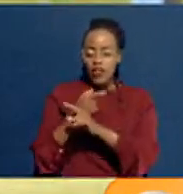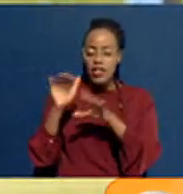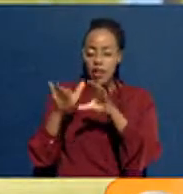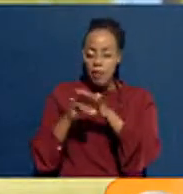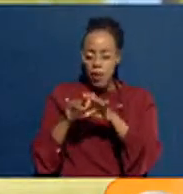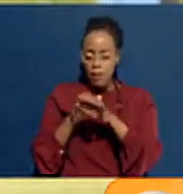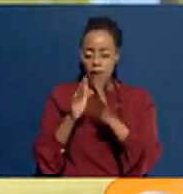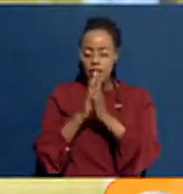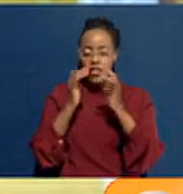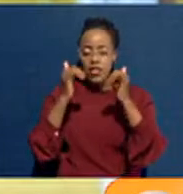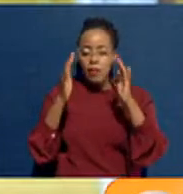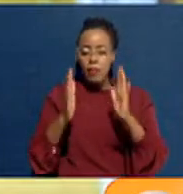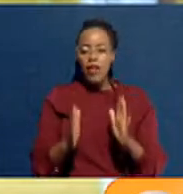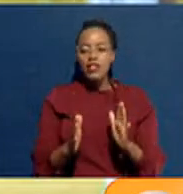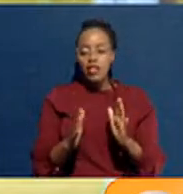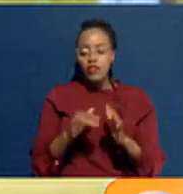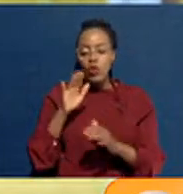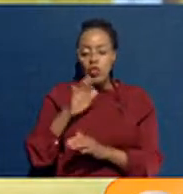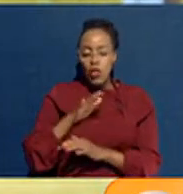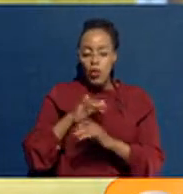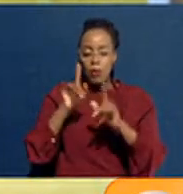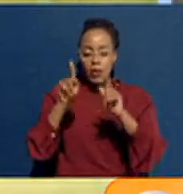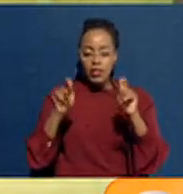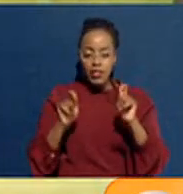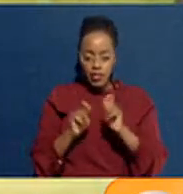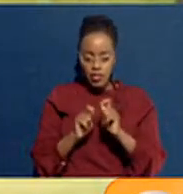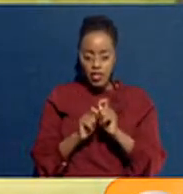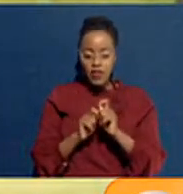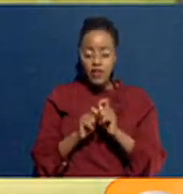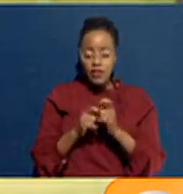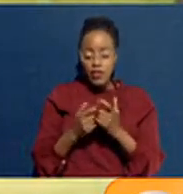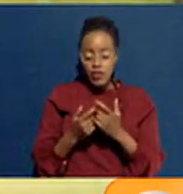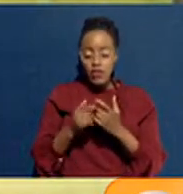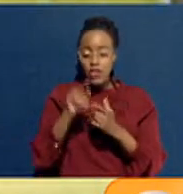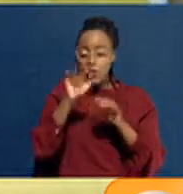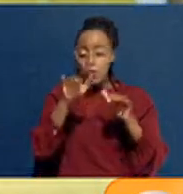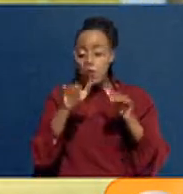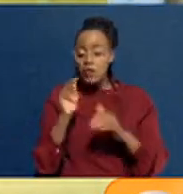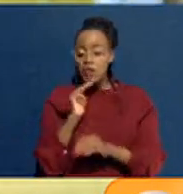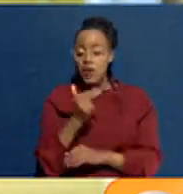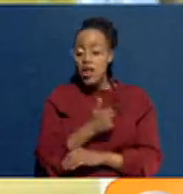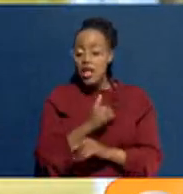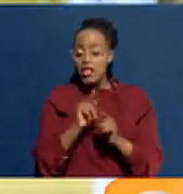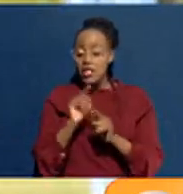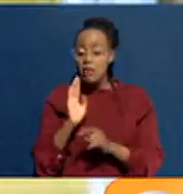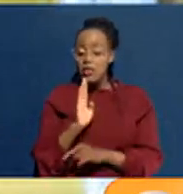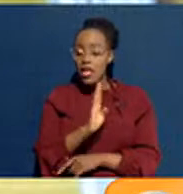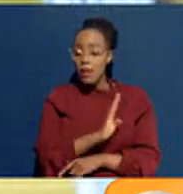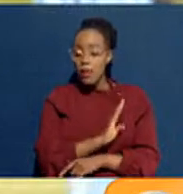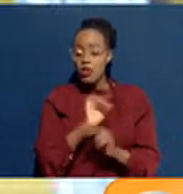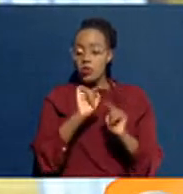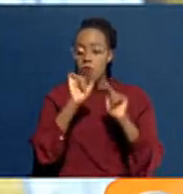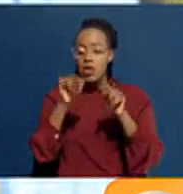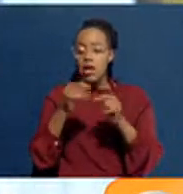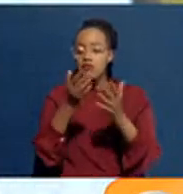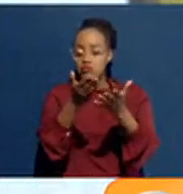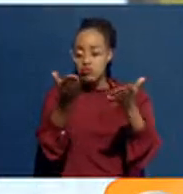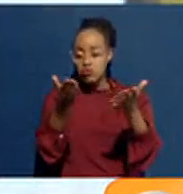members and players for the women's team. Let you not wait for us as a board to come to